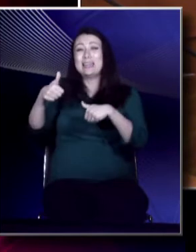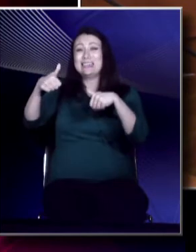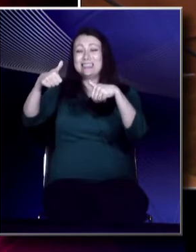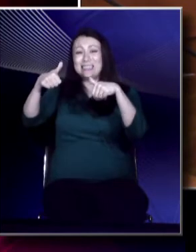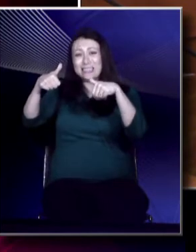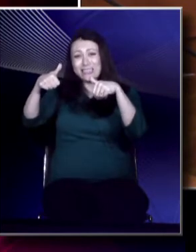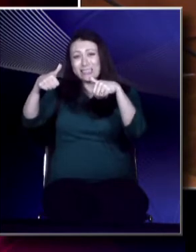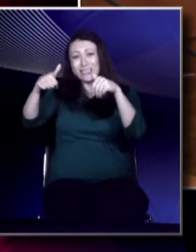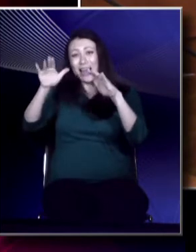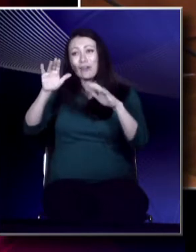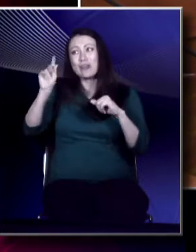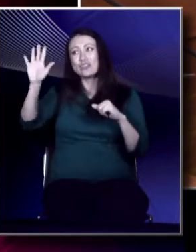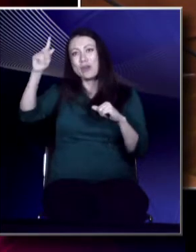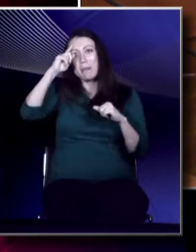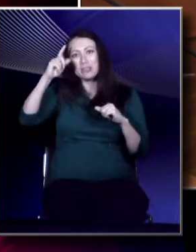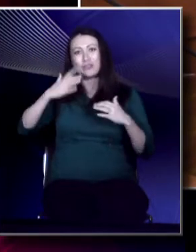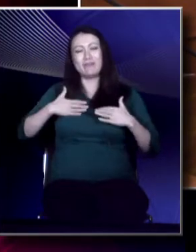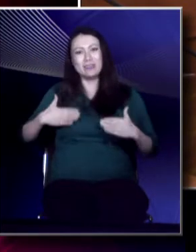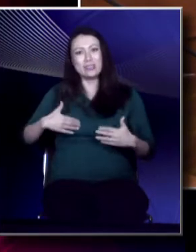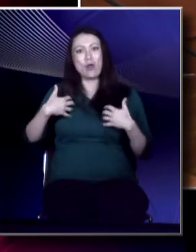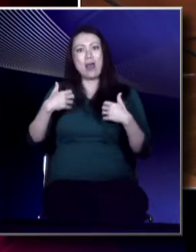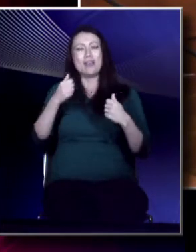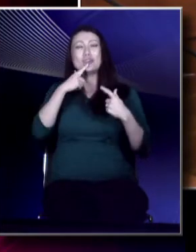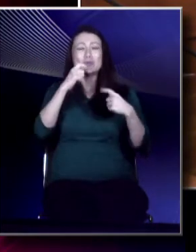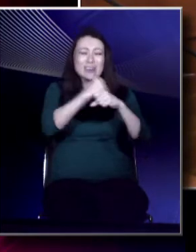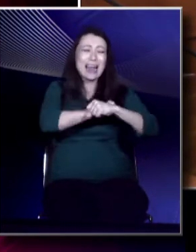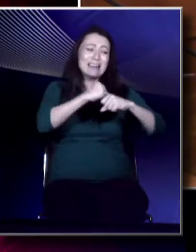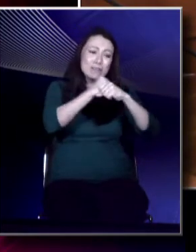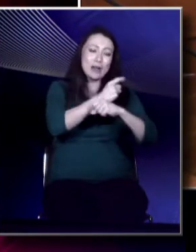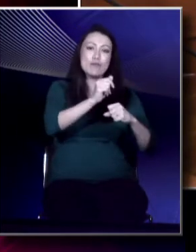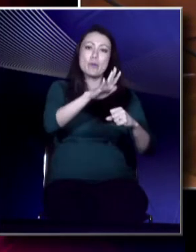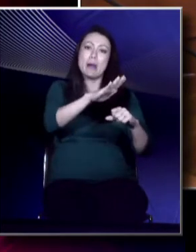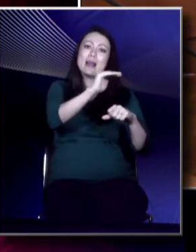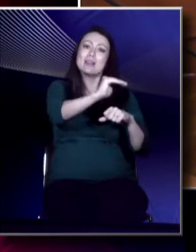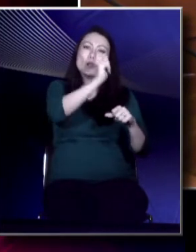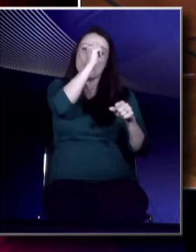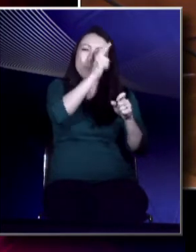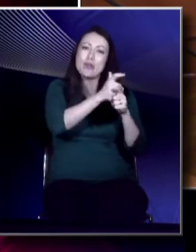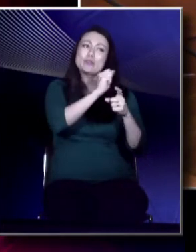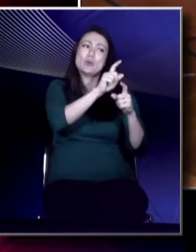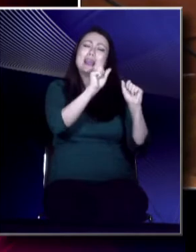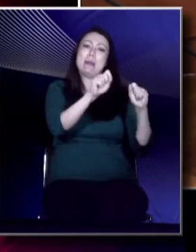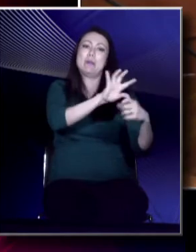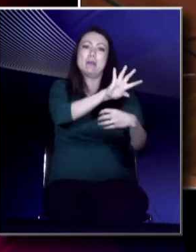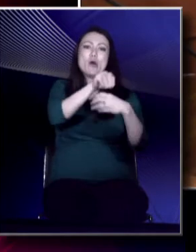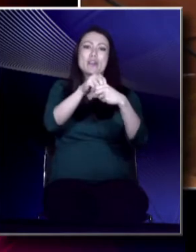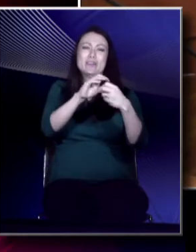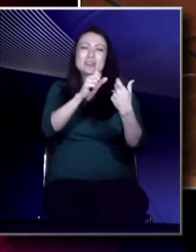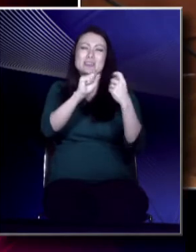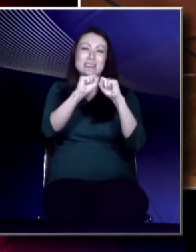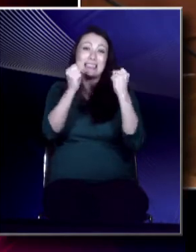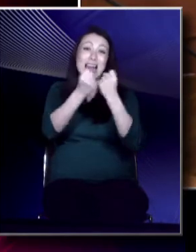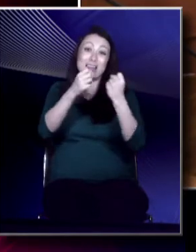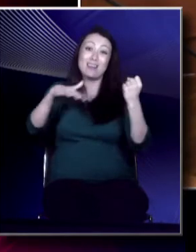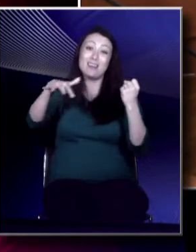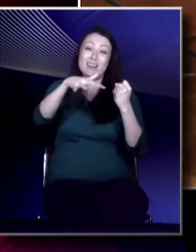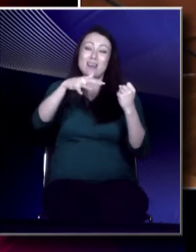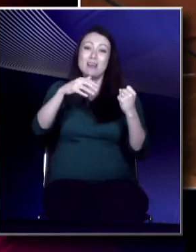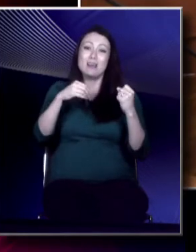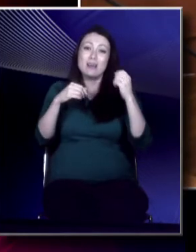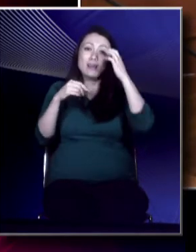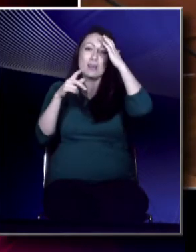mental and physical health, fighting for my little brother's capability to be a productive member of society and be able to read. I personally